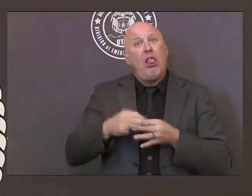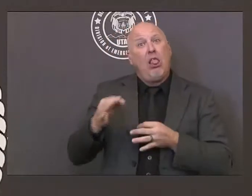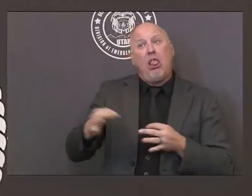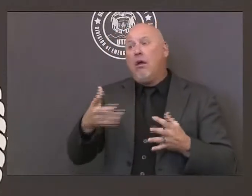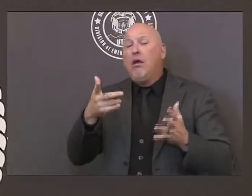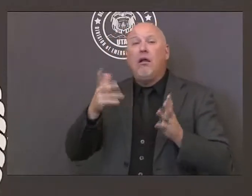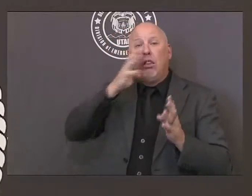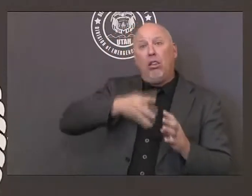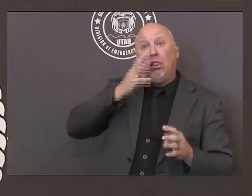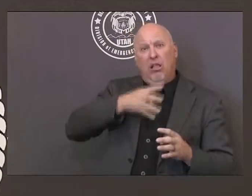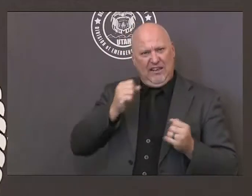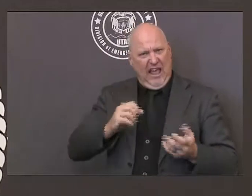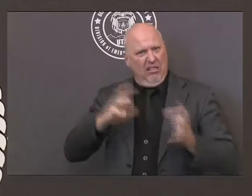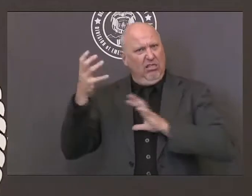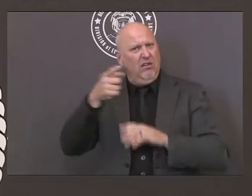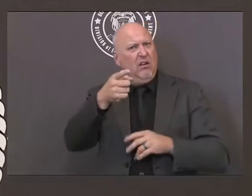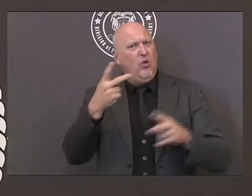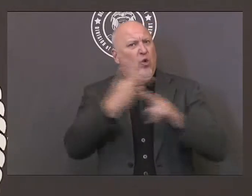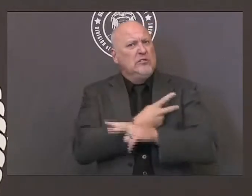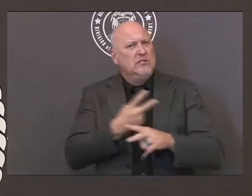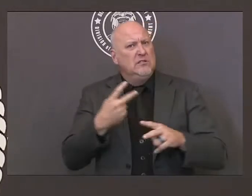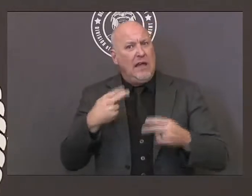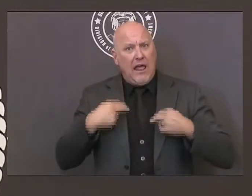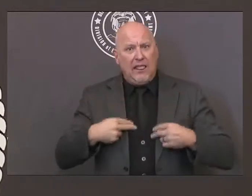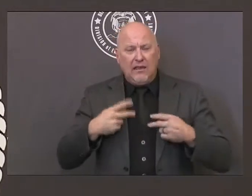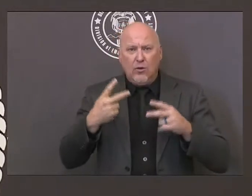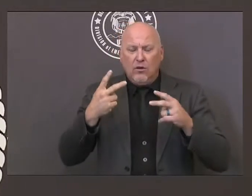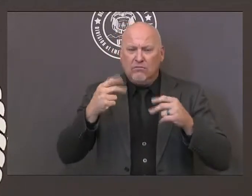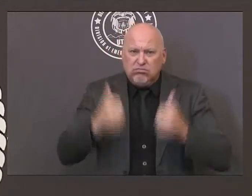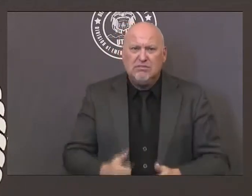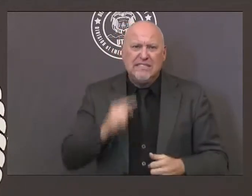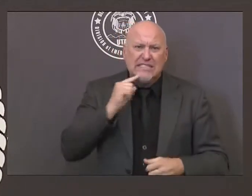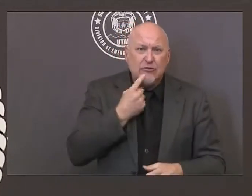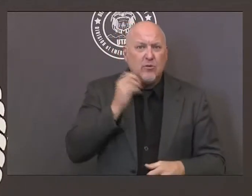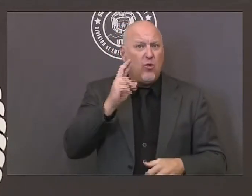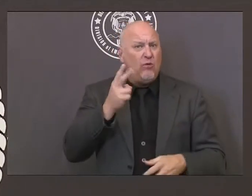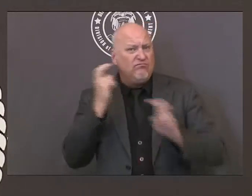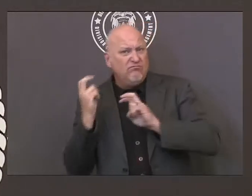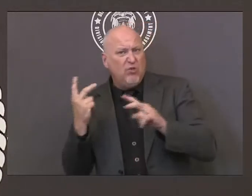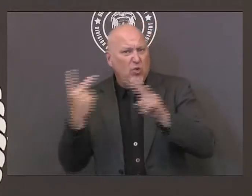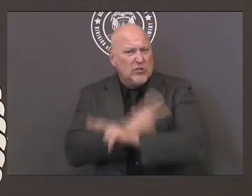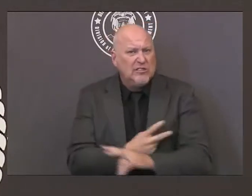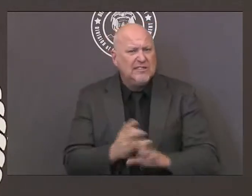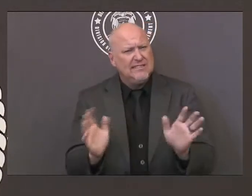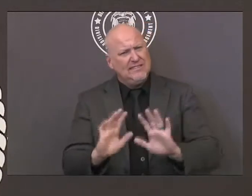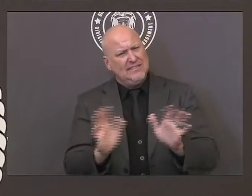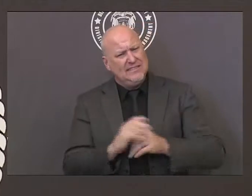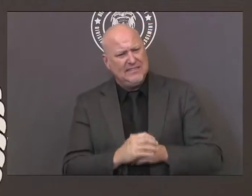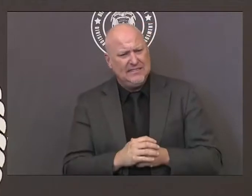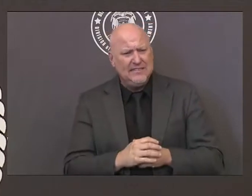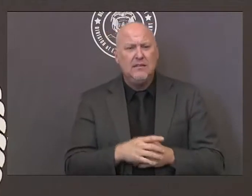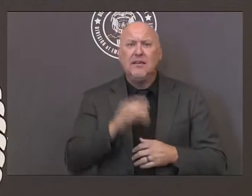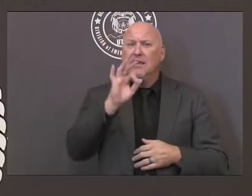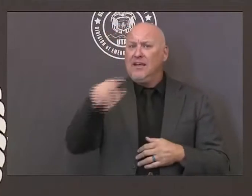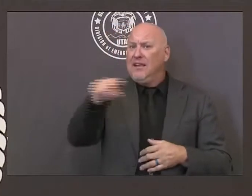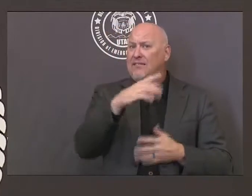If you're due for a skin cancer screening, breast cancer screening, colon cancer screening, please go and get that